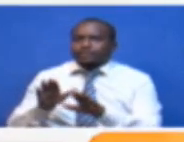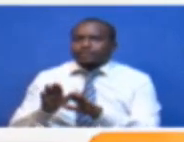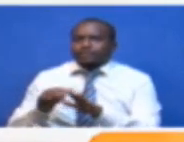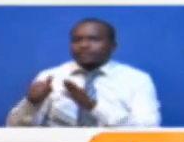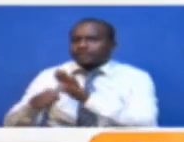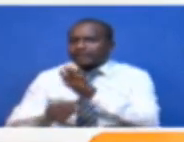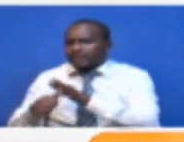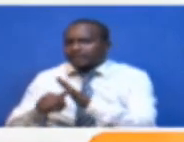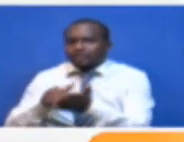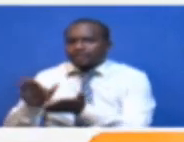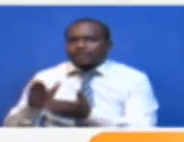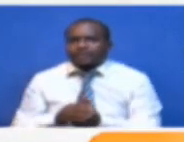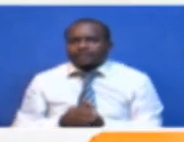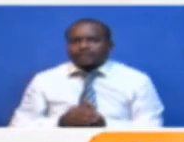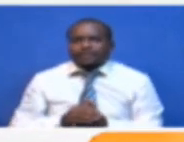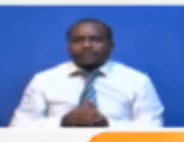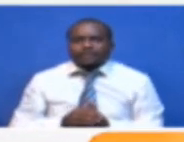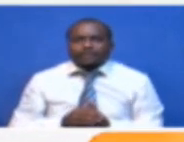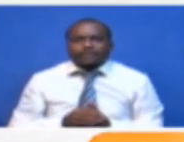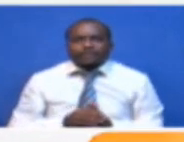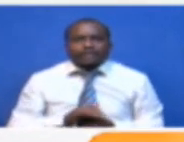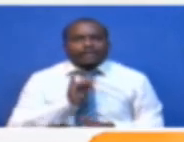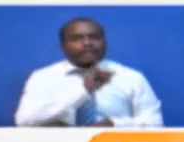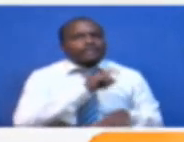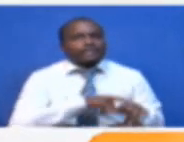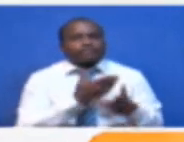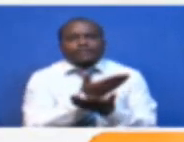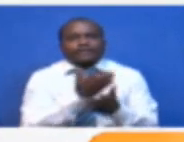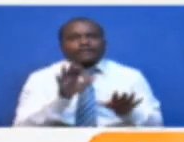scanning? That time everything was analog.